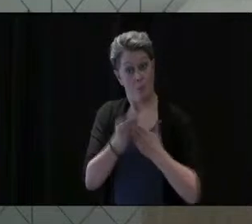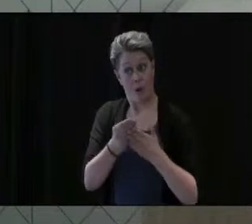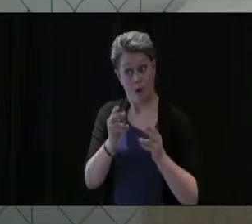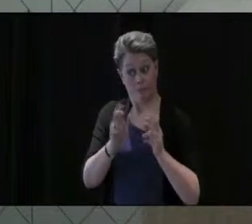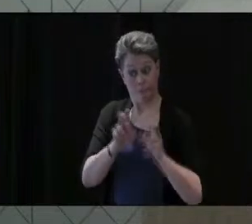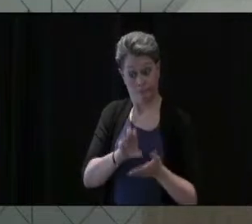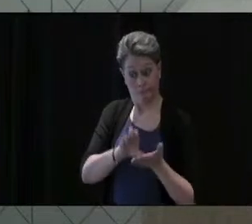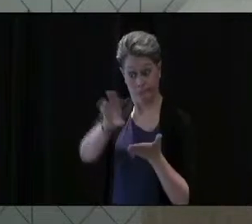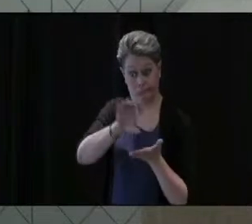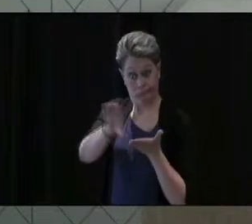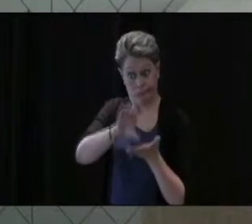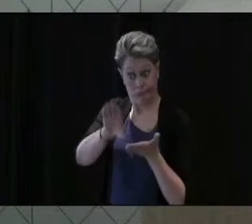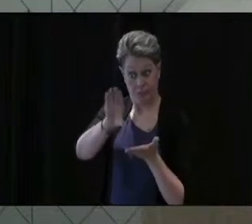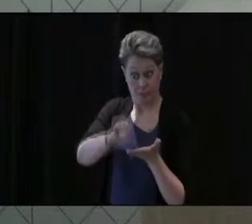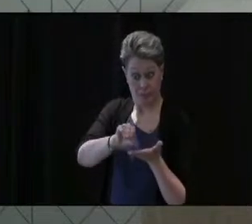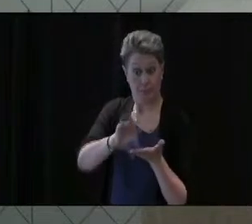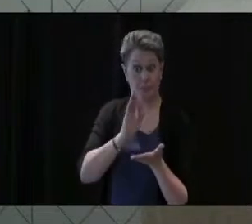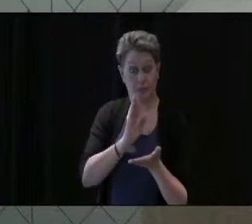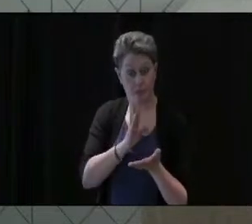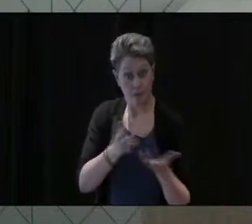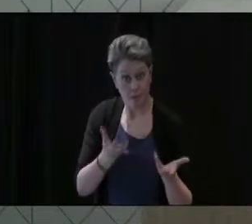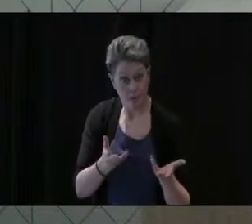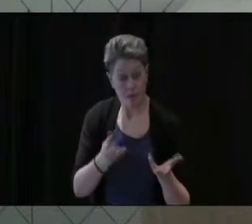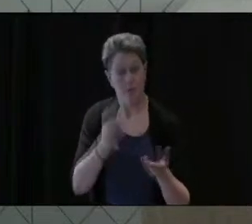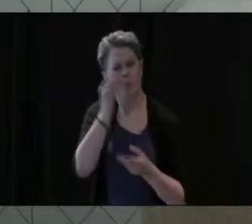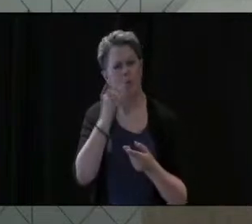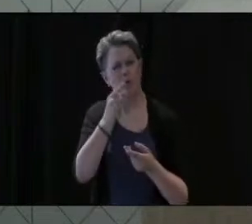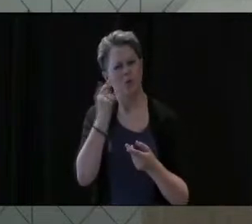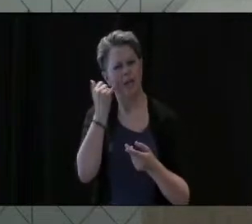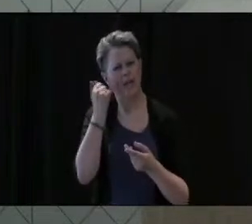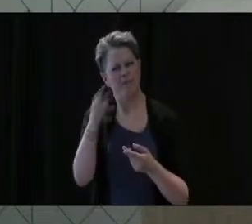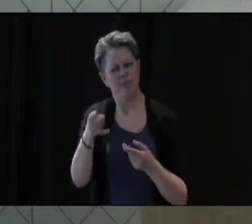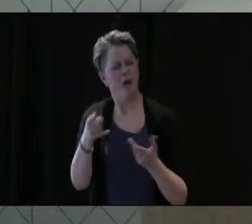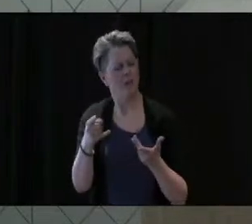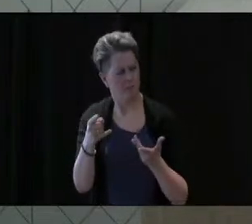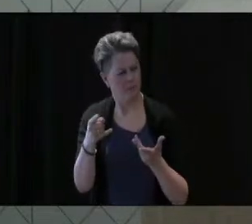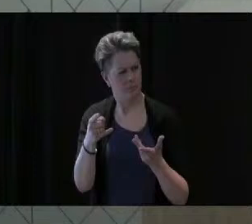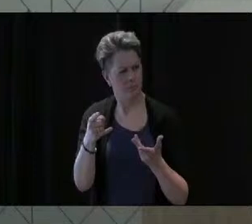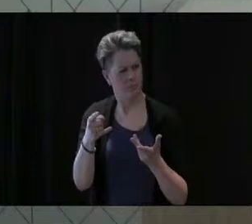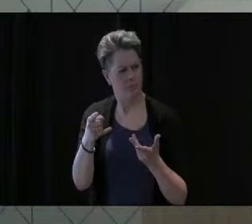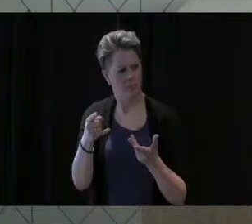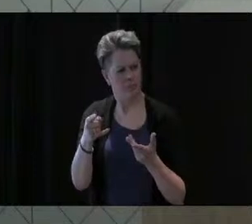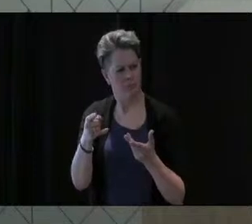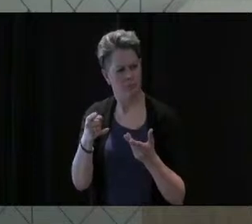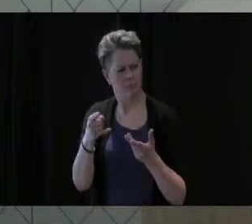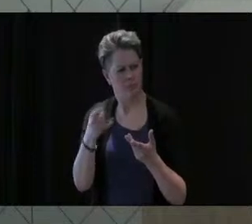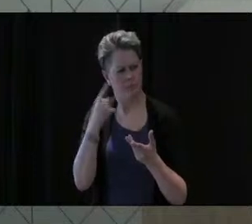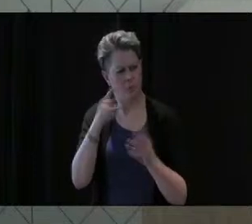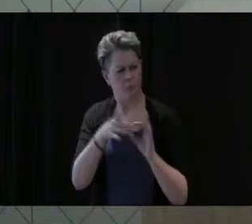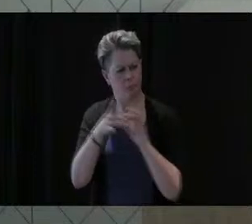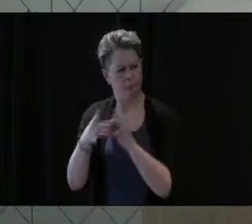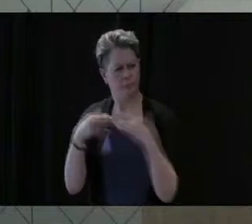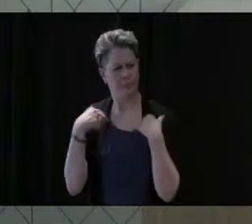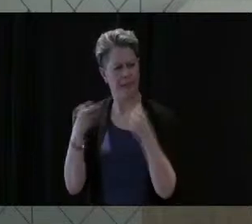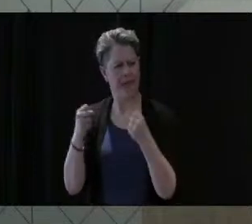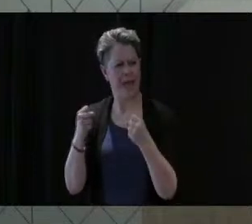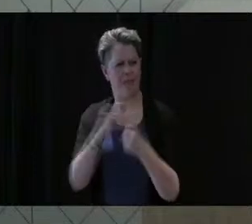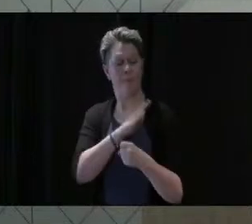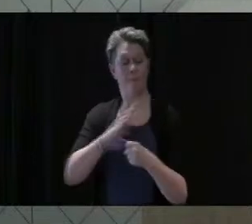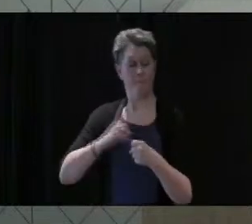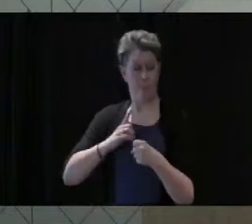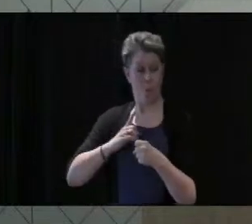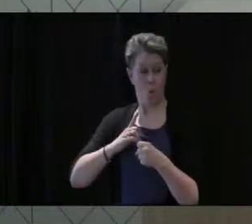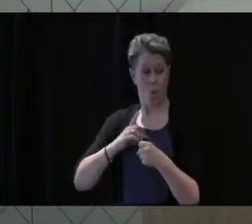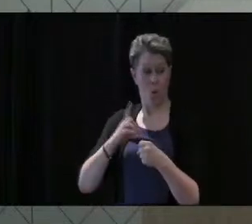how your work has intertwined with Health Court NL's work, and whether or not the current Health Court NL is aware